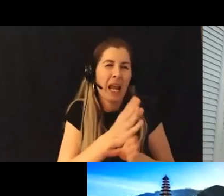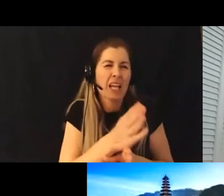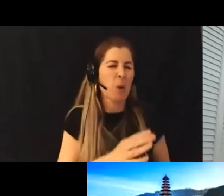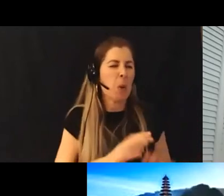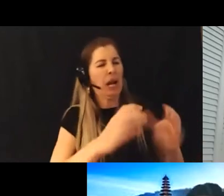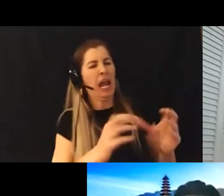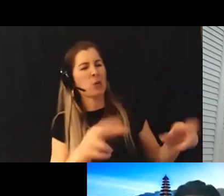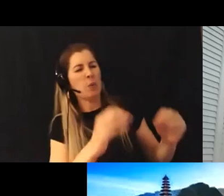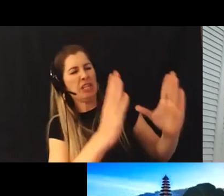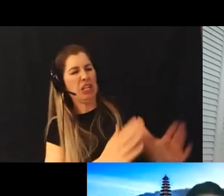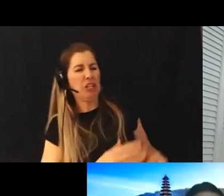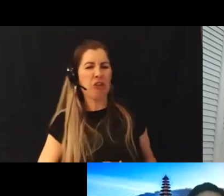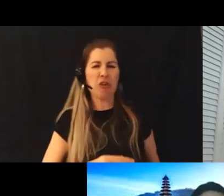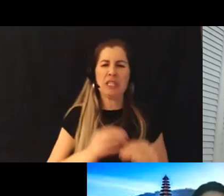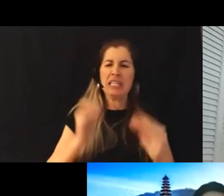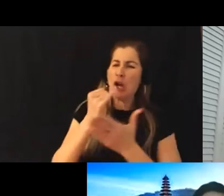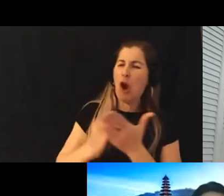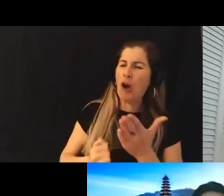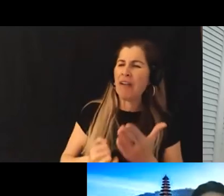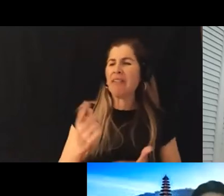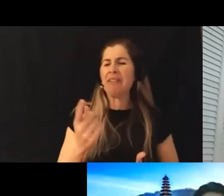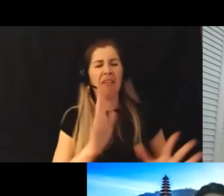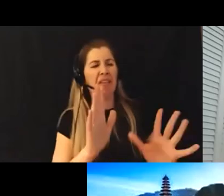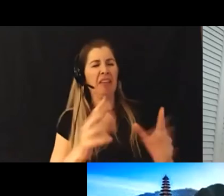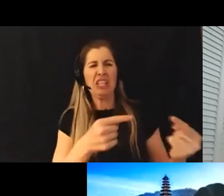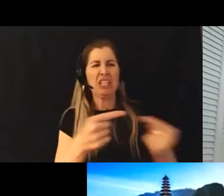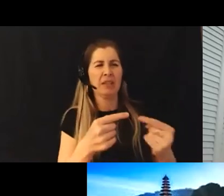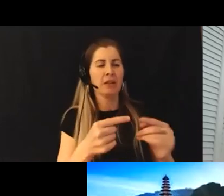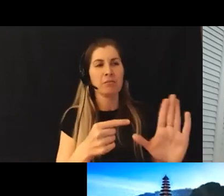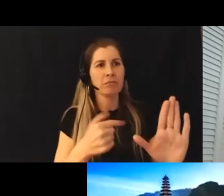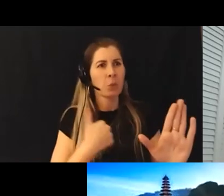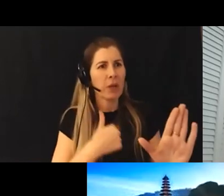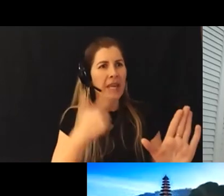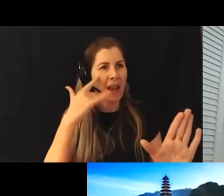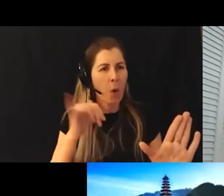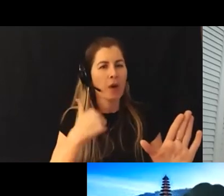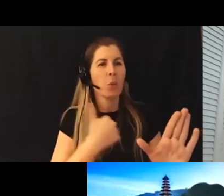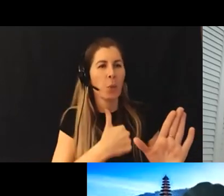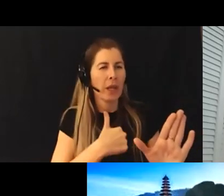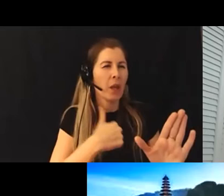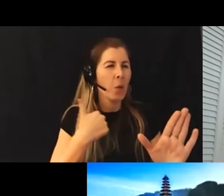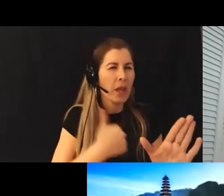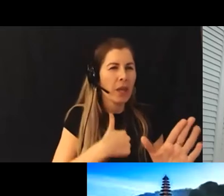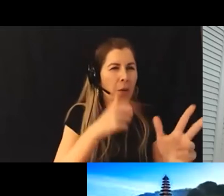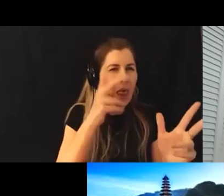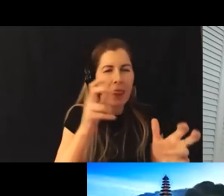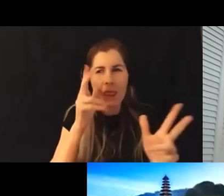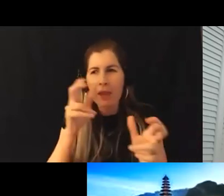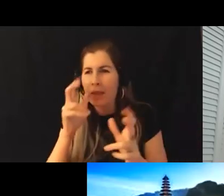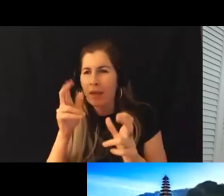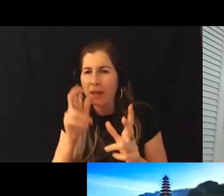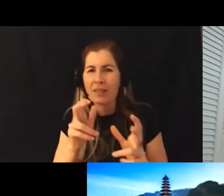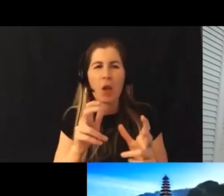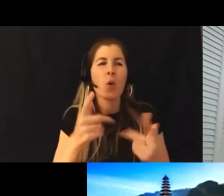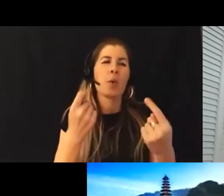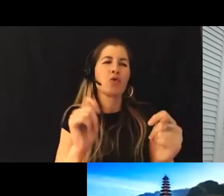teaching artists, they're going to take away our work. But in California, we were doing a whole series of listening tours because we had started working on digital